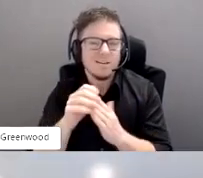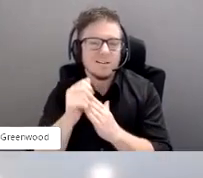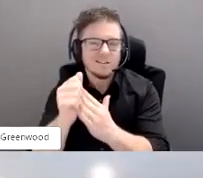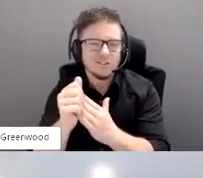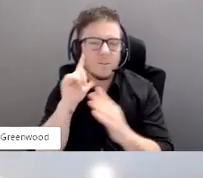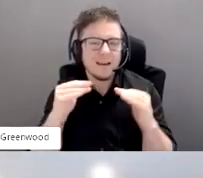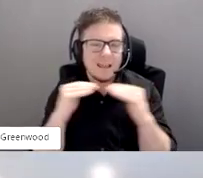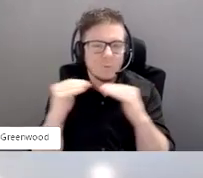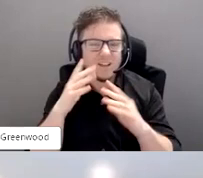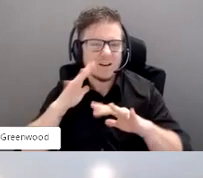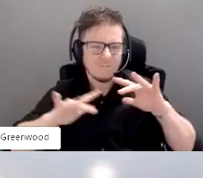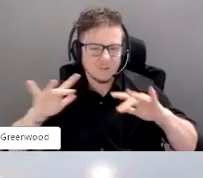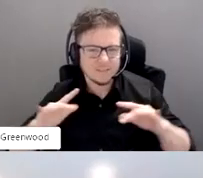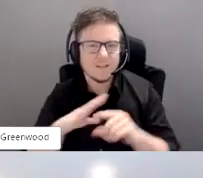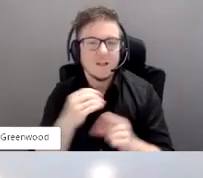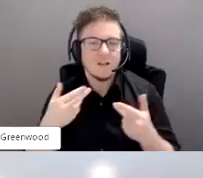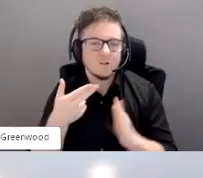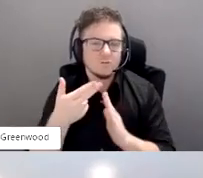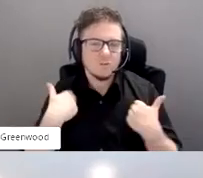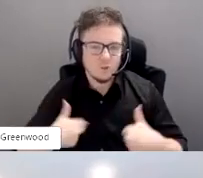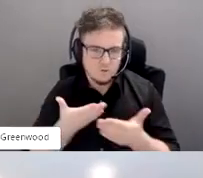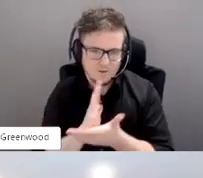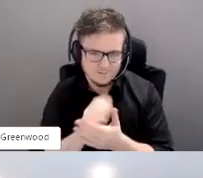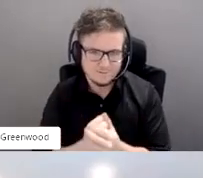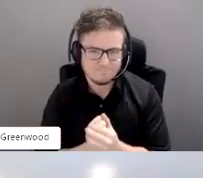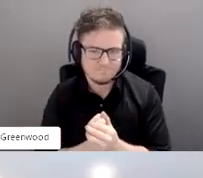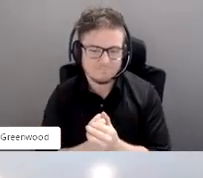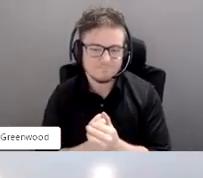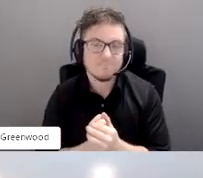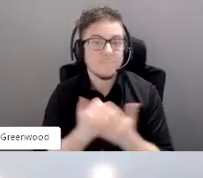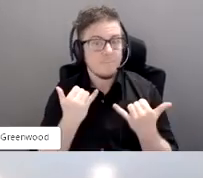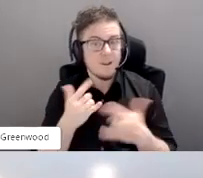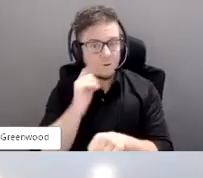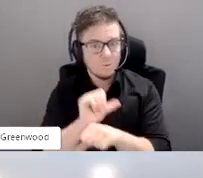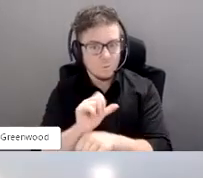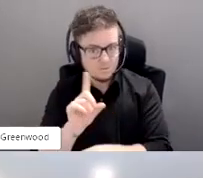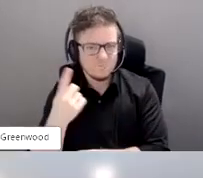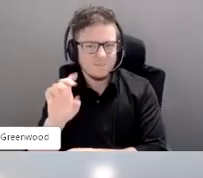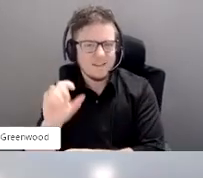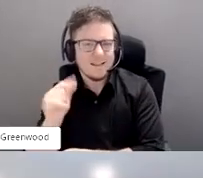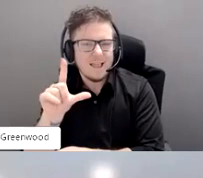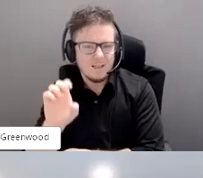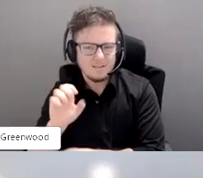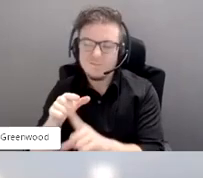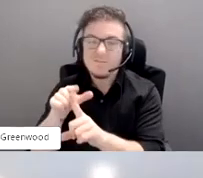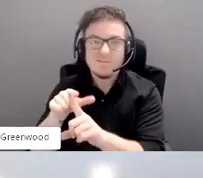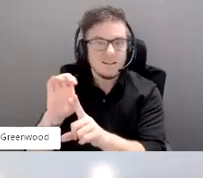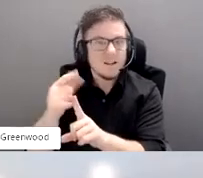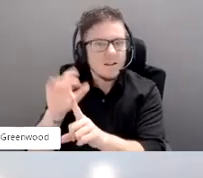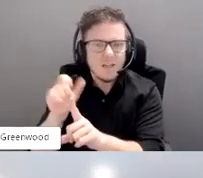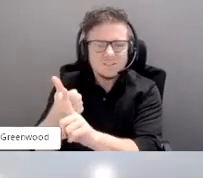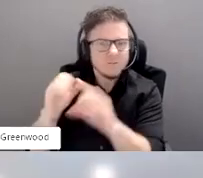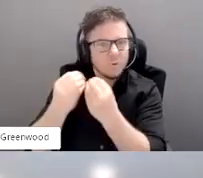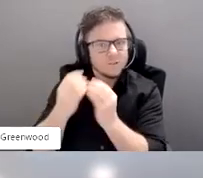diversity and human rights. He now works, as I say, at Egale. And Egale is actually a leading organization